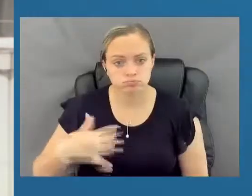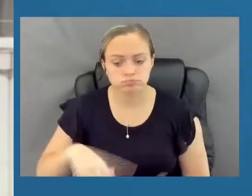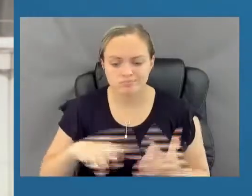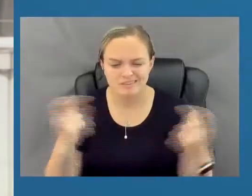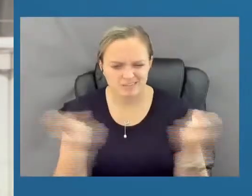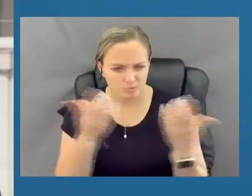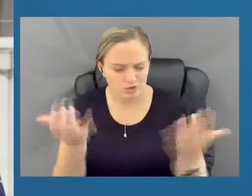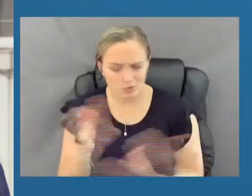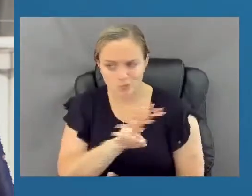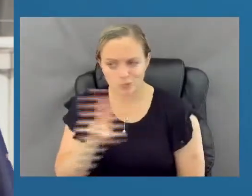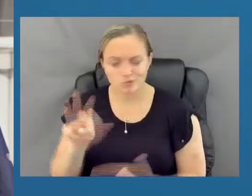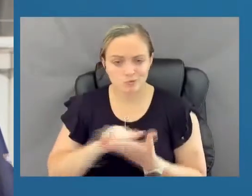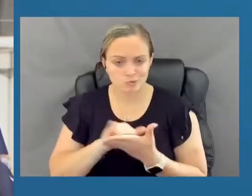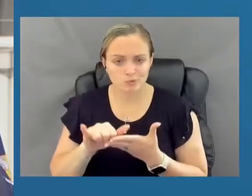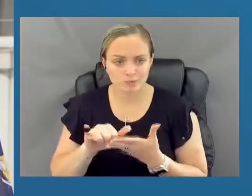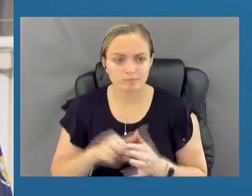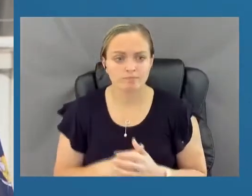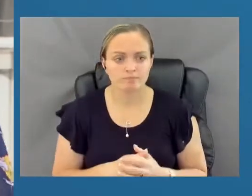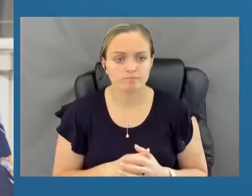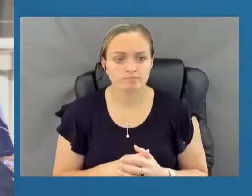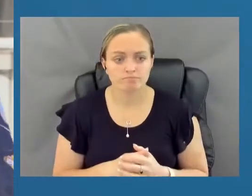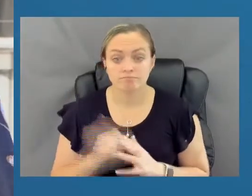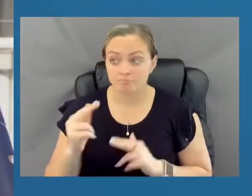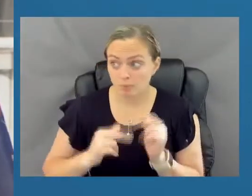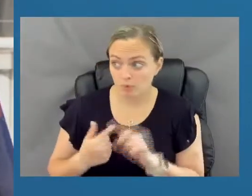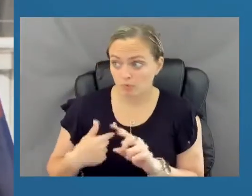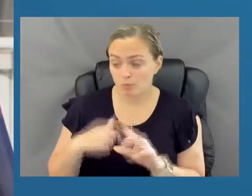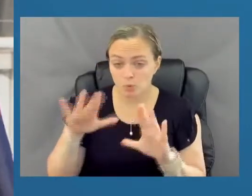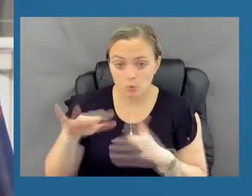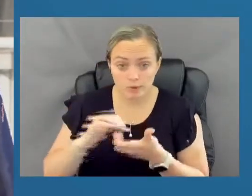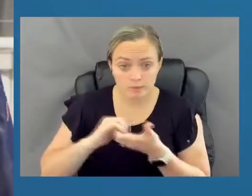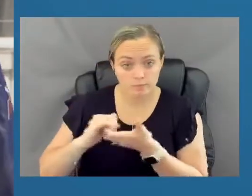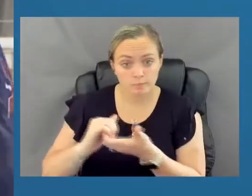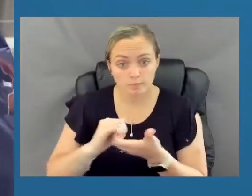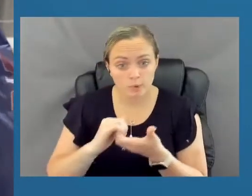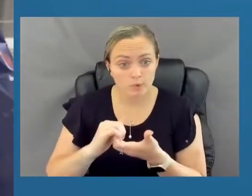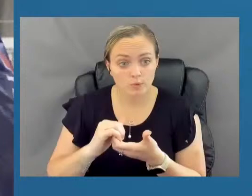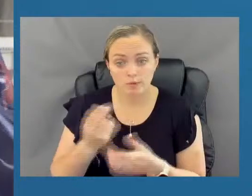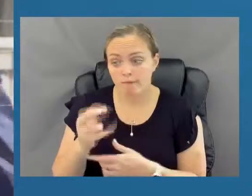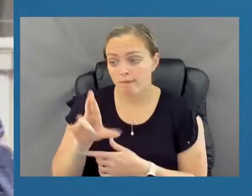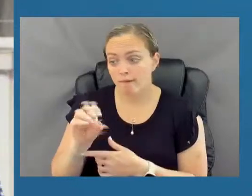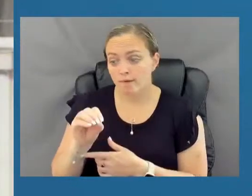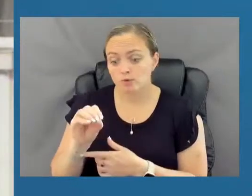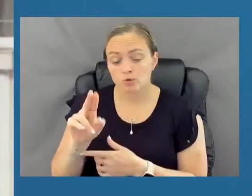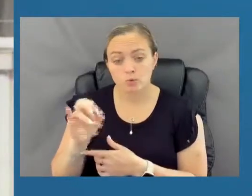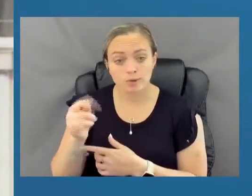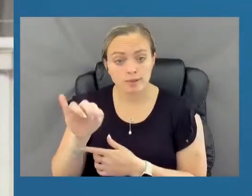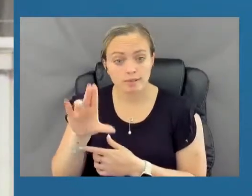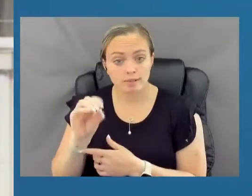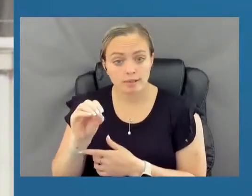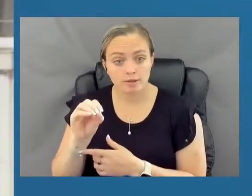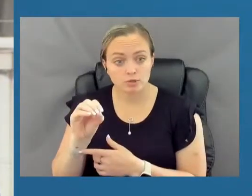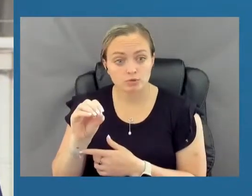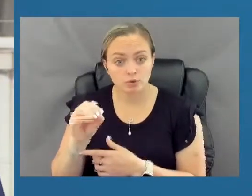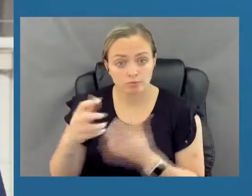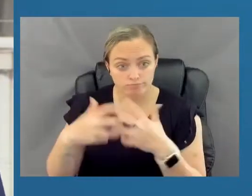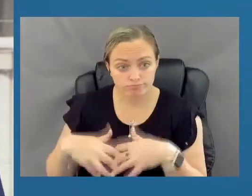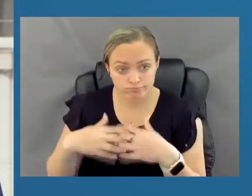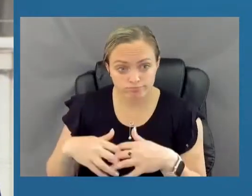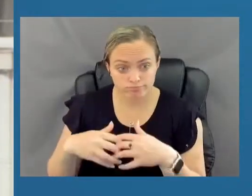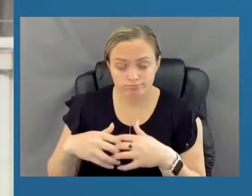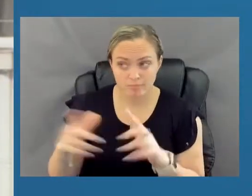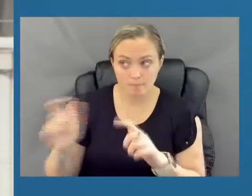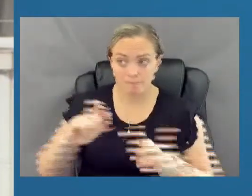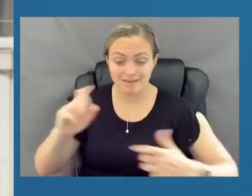in Western New York. And it's built by our great partners here. This hydroelectric plant was the largest hydroelectric power plant in the world